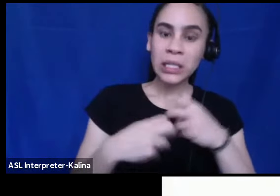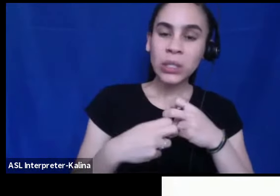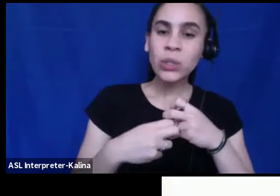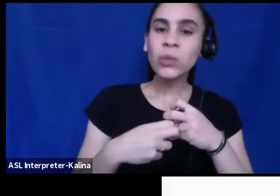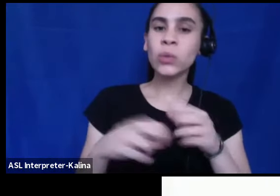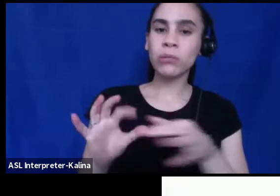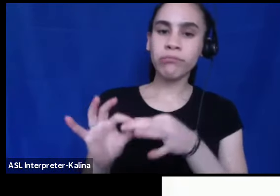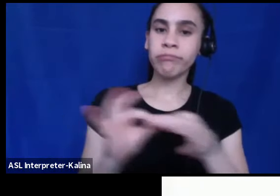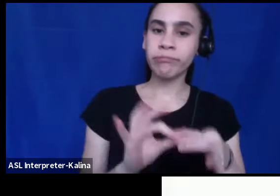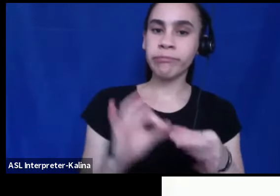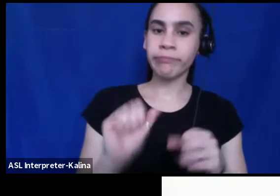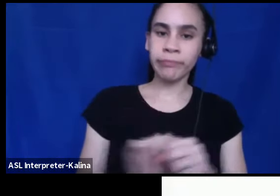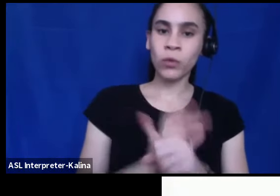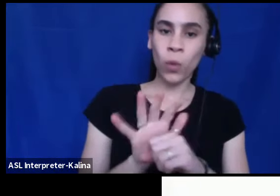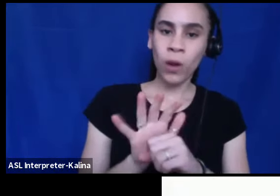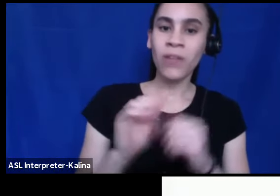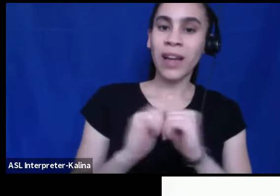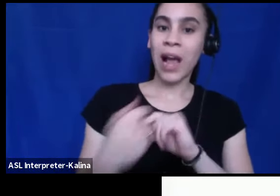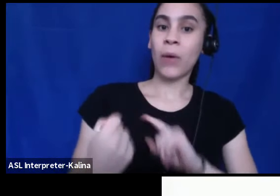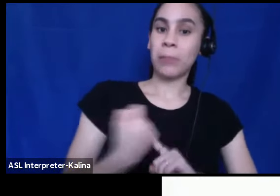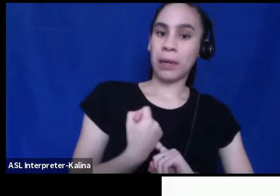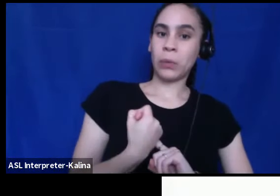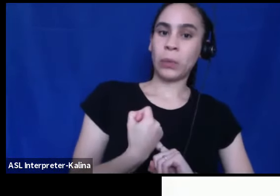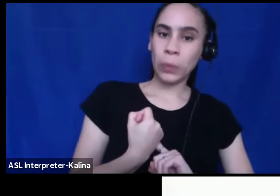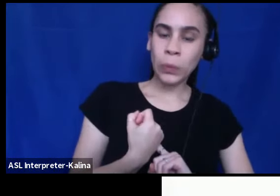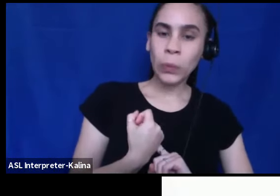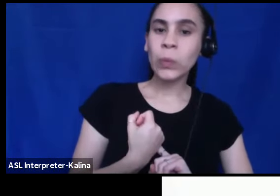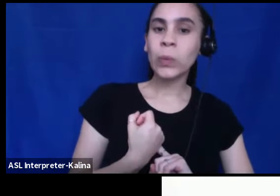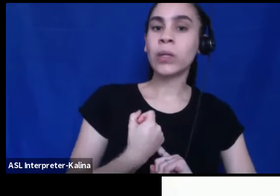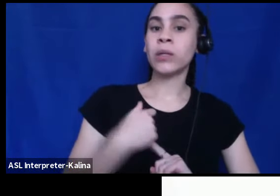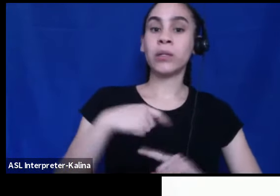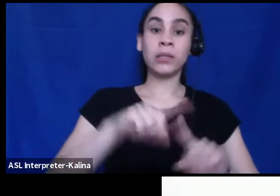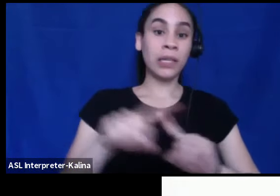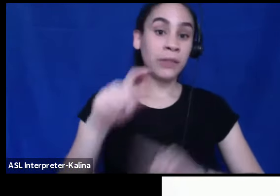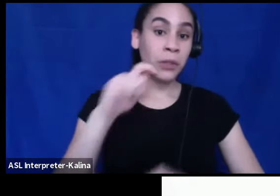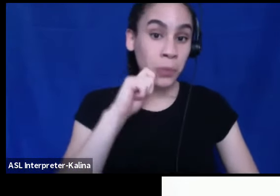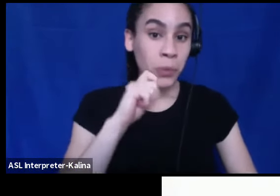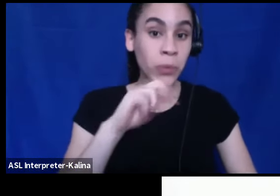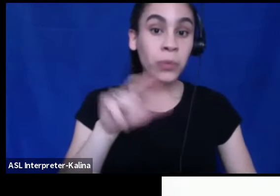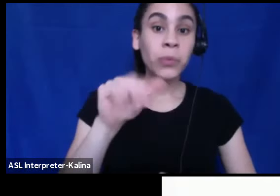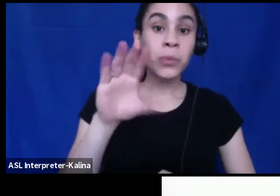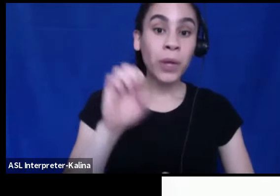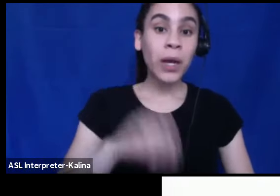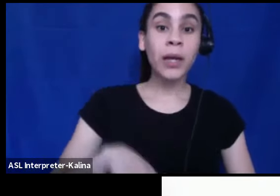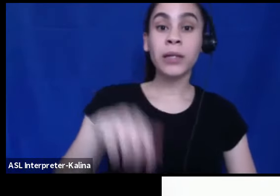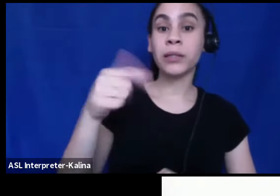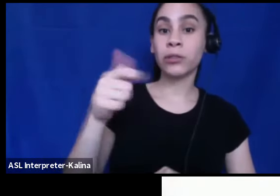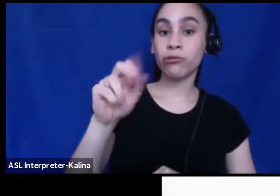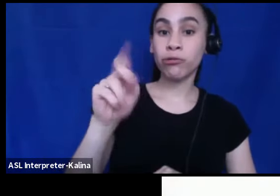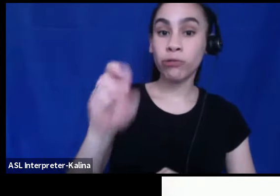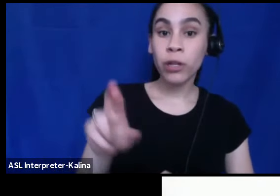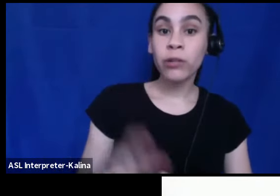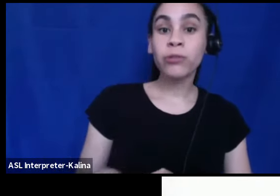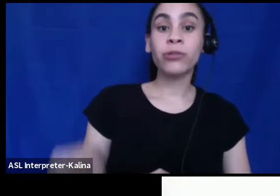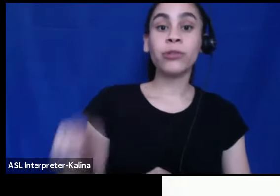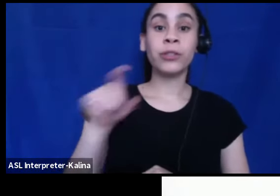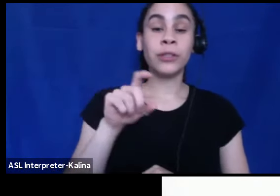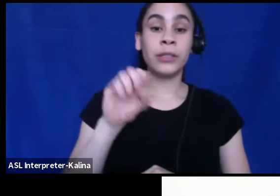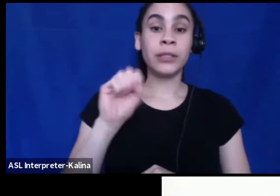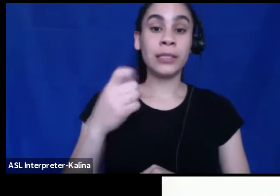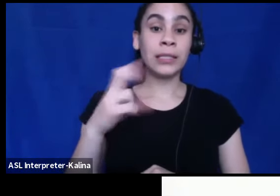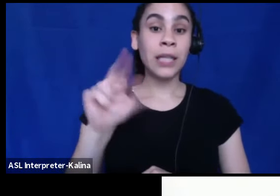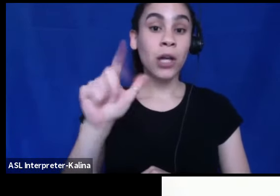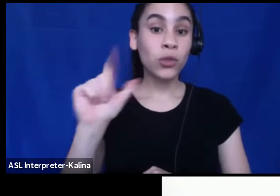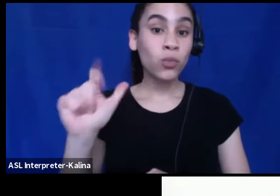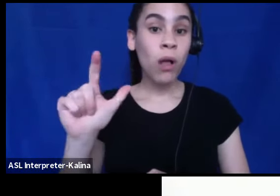And how that can impact you if you're a different race or a different gender, different sexual orientation. That's